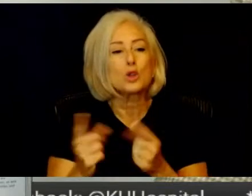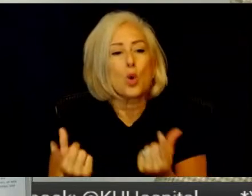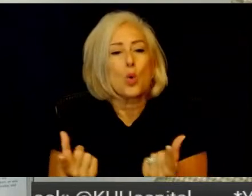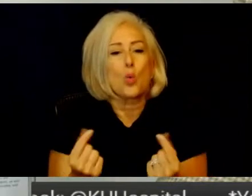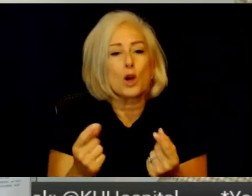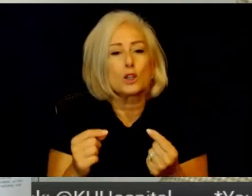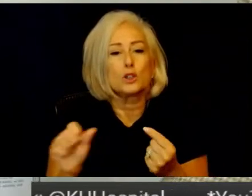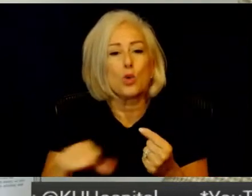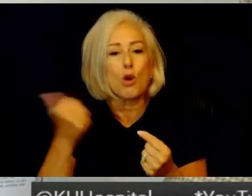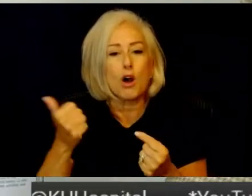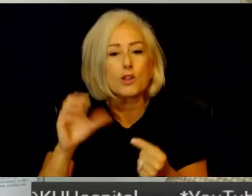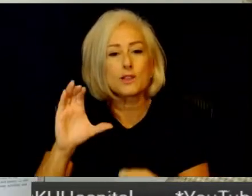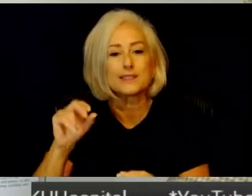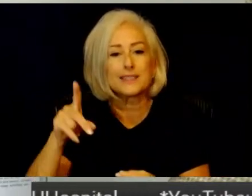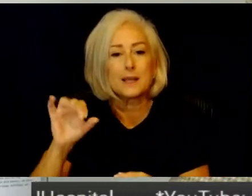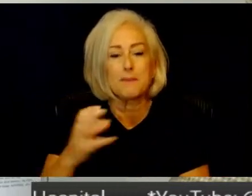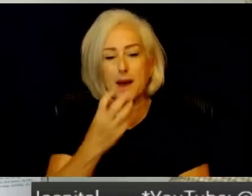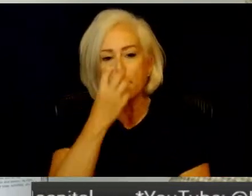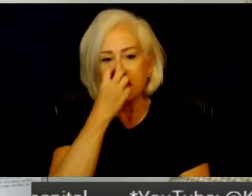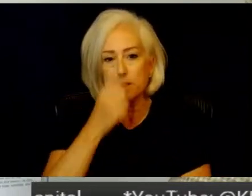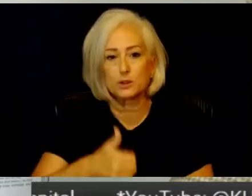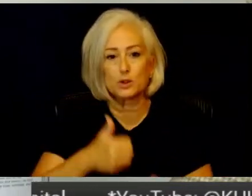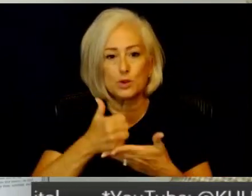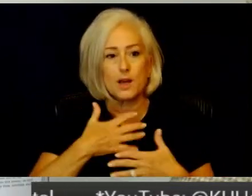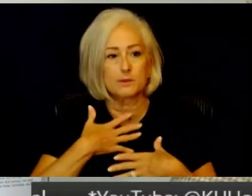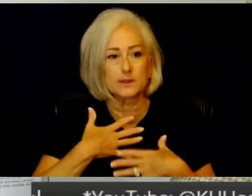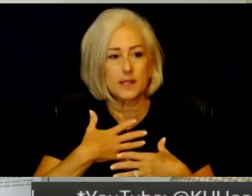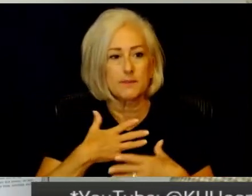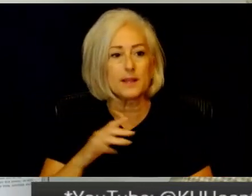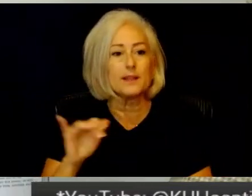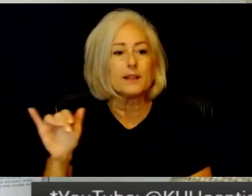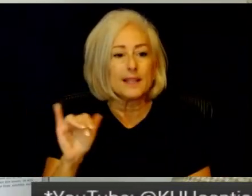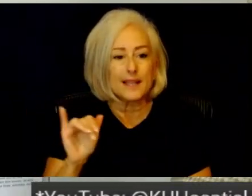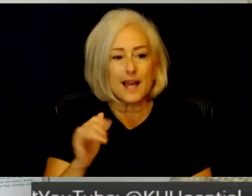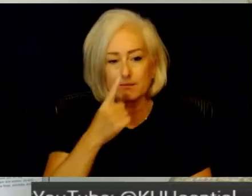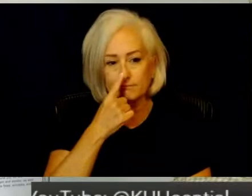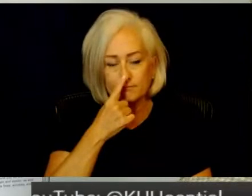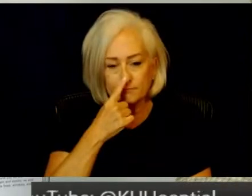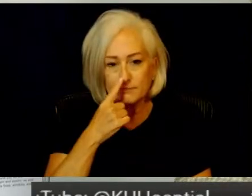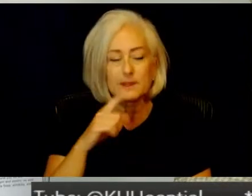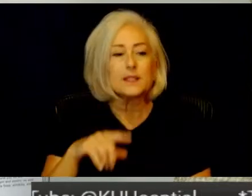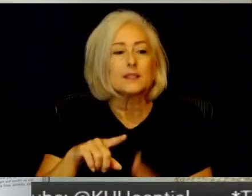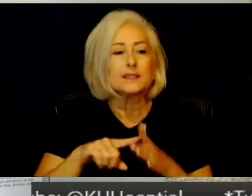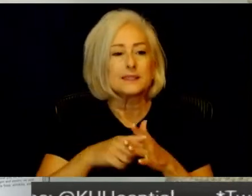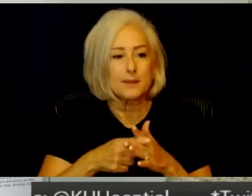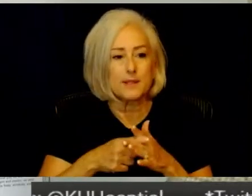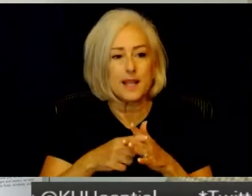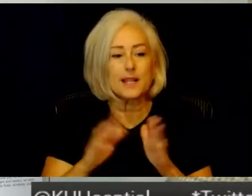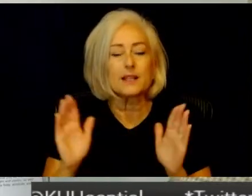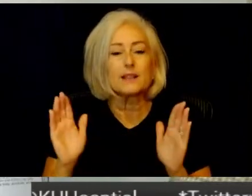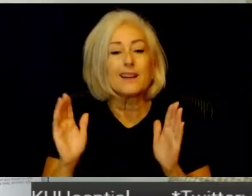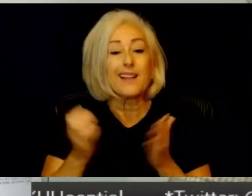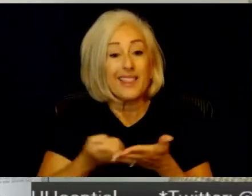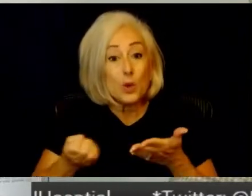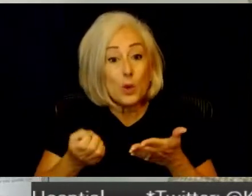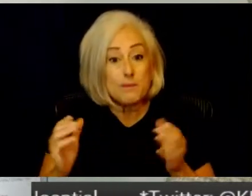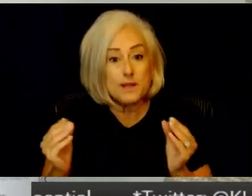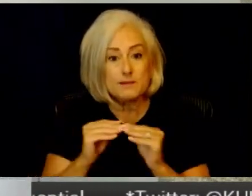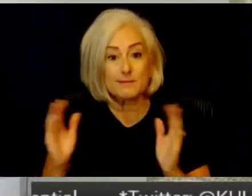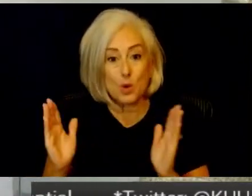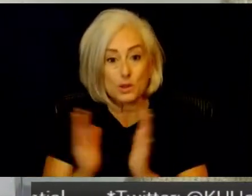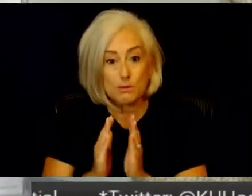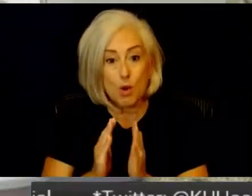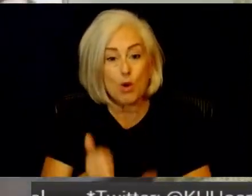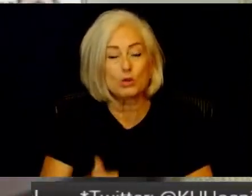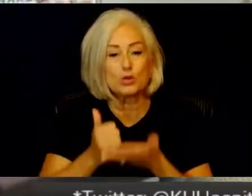of apnea. So devices like nerve stimulators, they are getting smaller, they are getting better in terms of managing sleep apnea. All